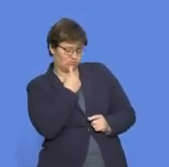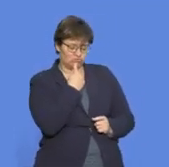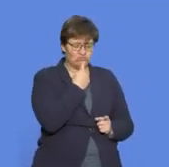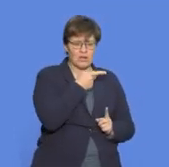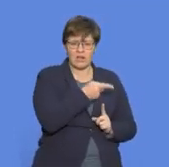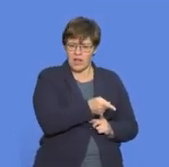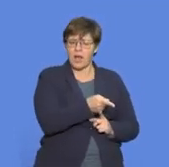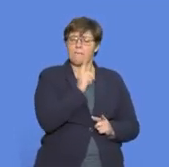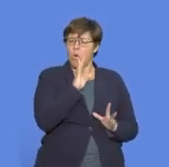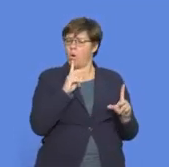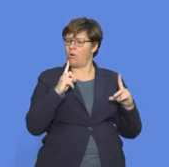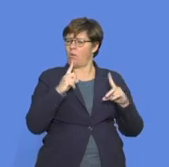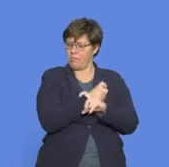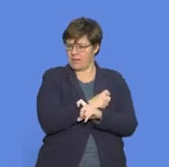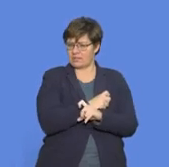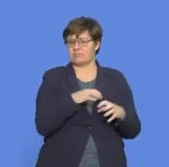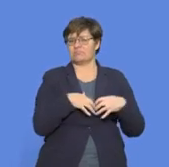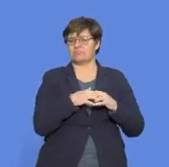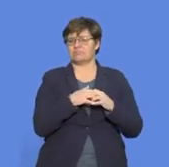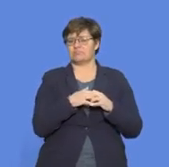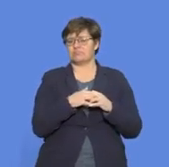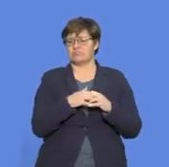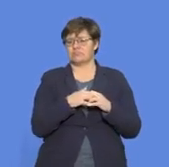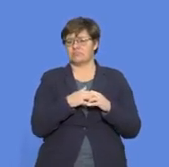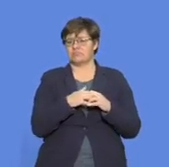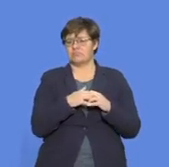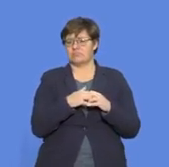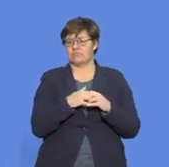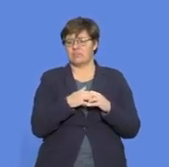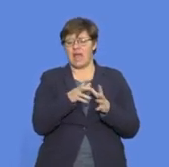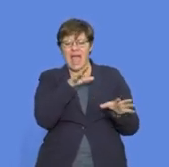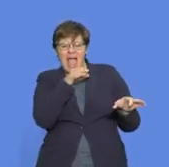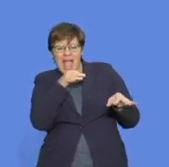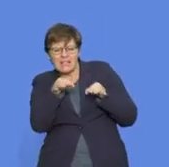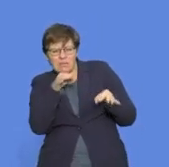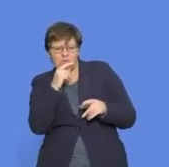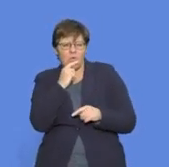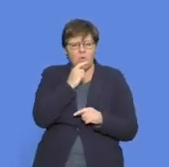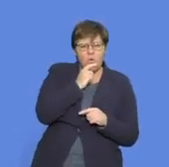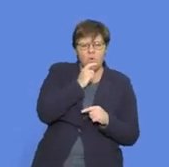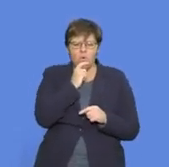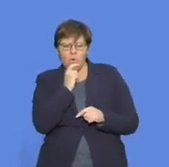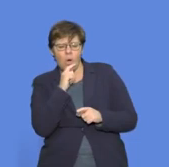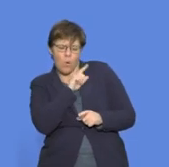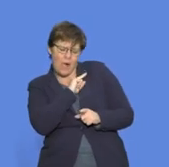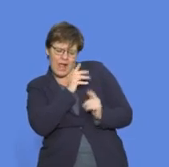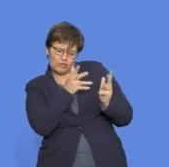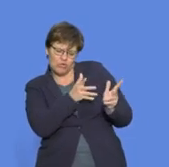more complex. Okay, so we want more complex inferences or